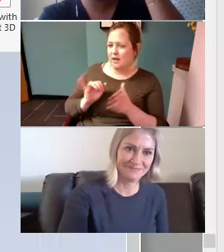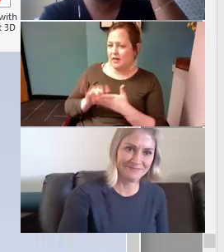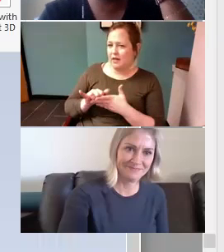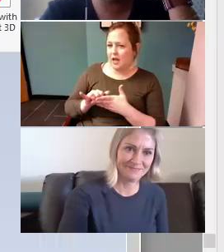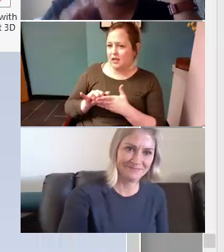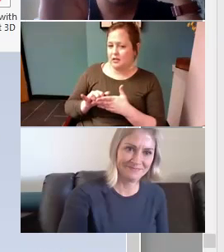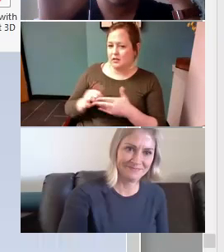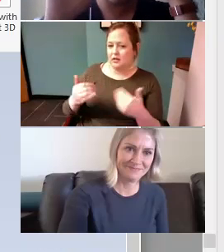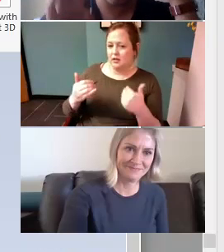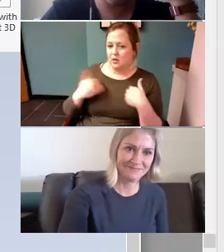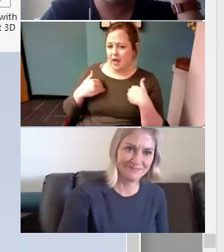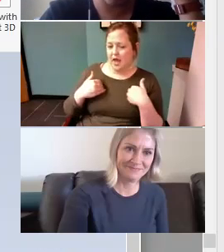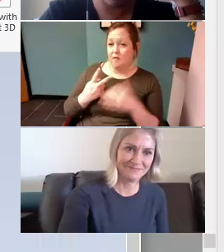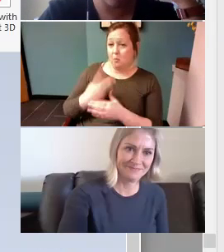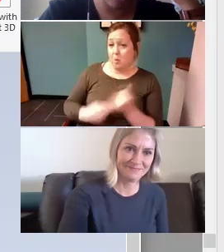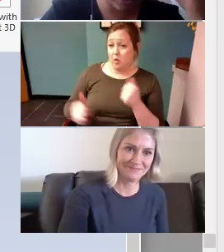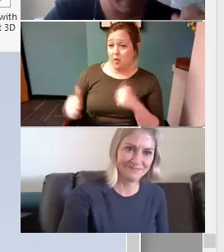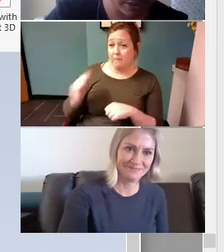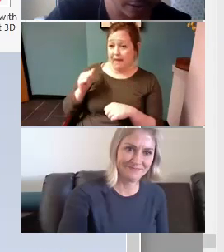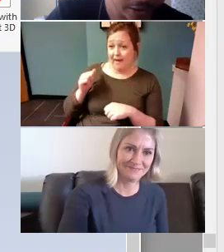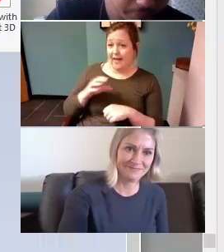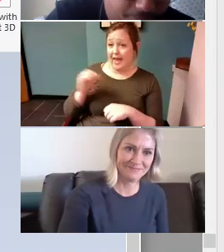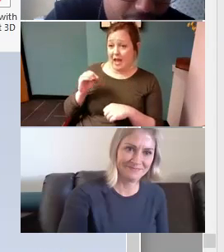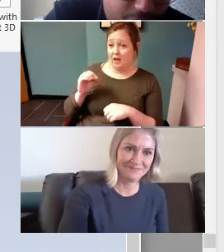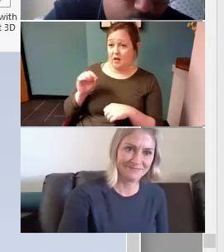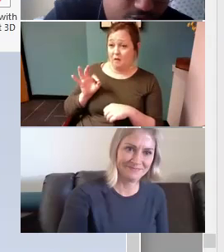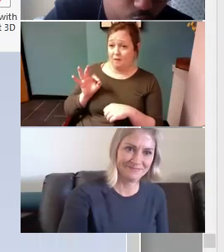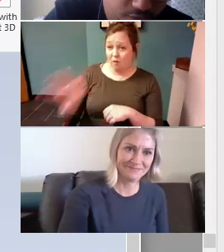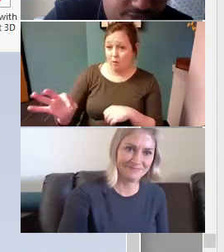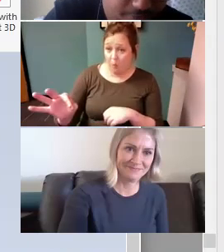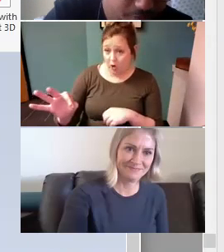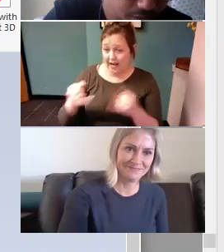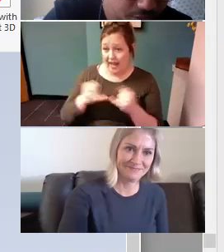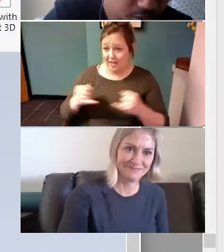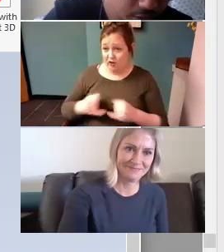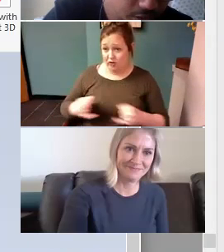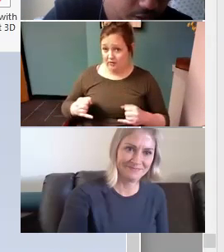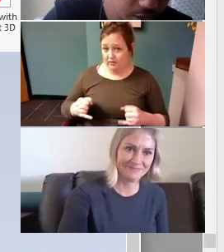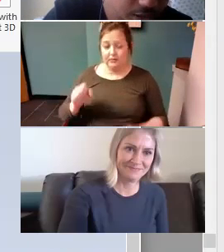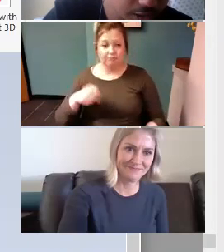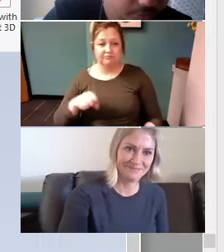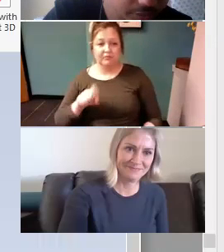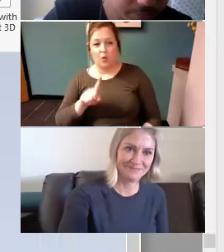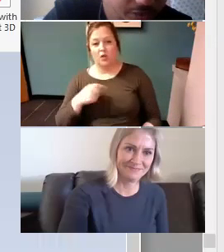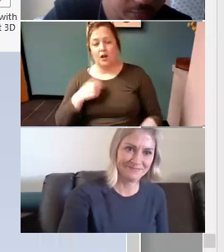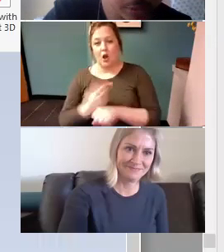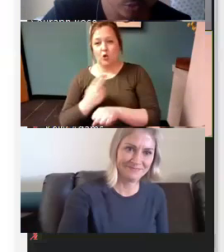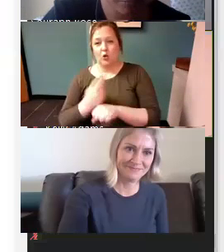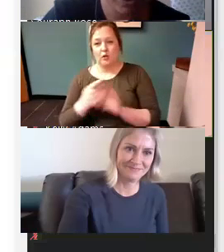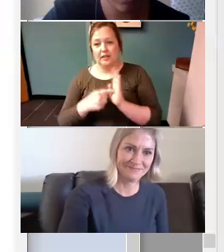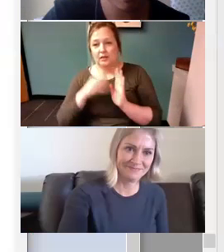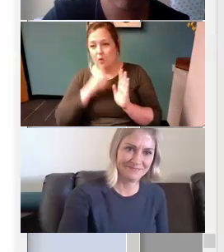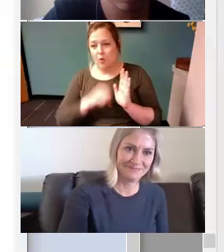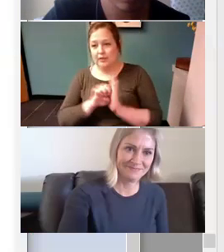back and forward edges. yeah. on Okay. Okay. back. Let me use this old example here. Let's bring up